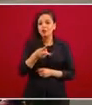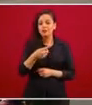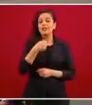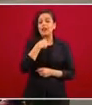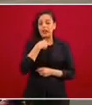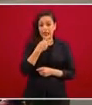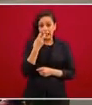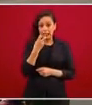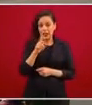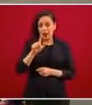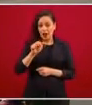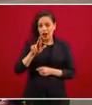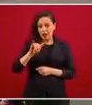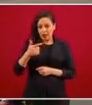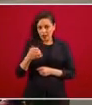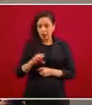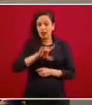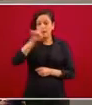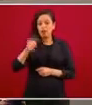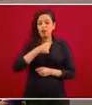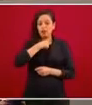where the vocal cords are.